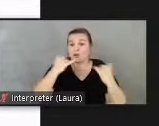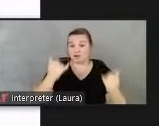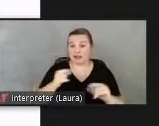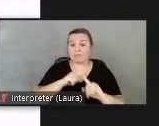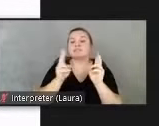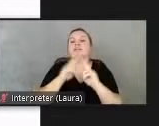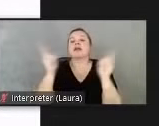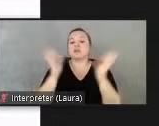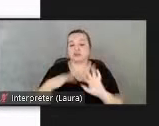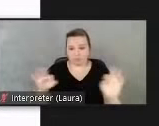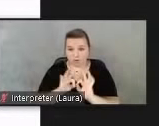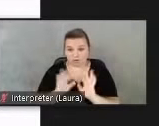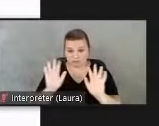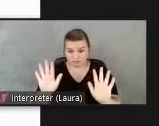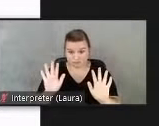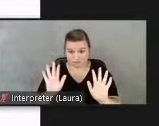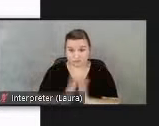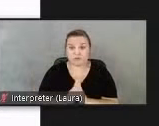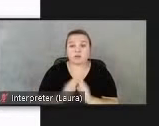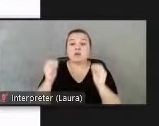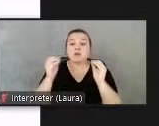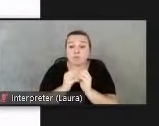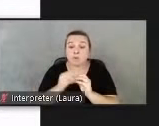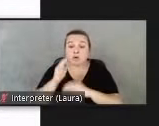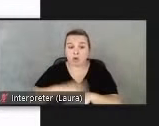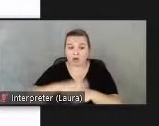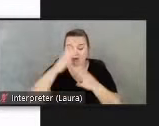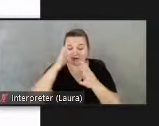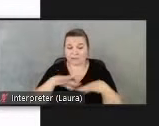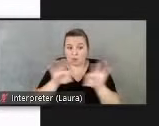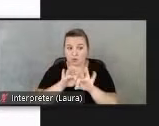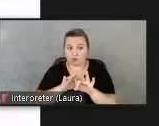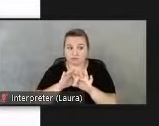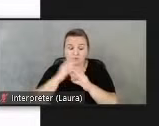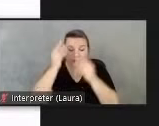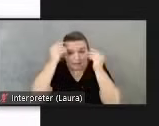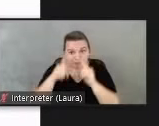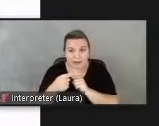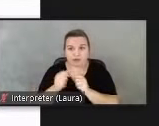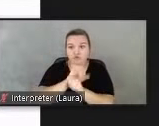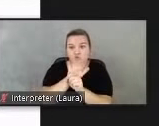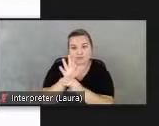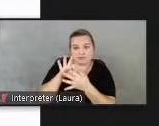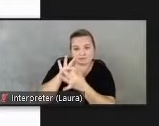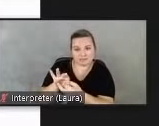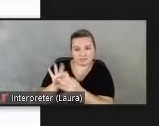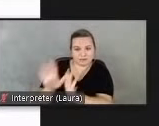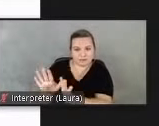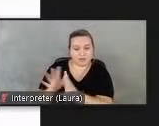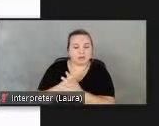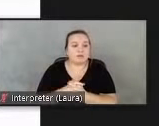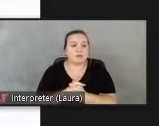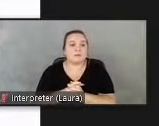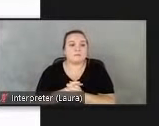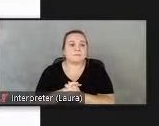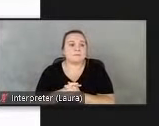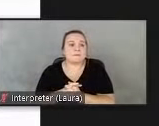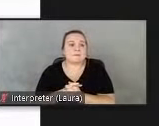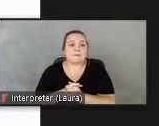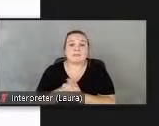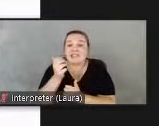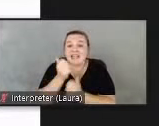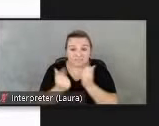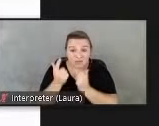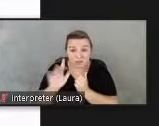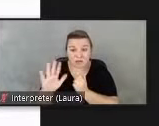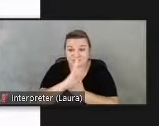Okay? More on important considerations on just COVID specifically is that everyone's experiences are different